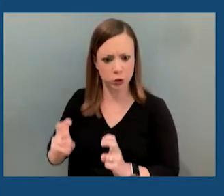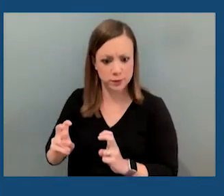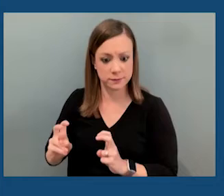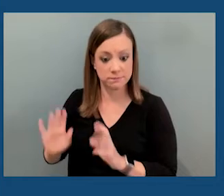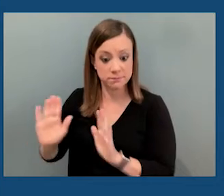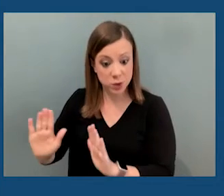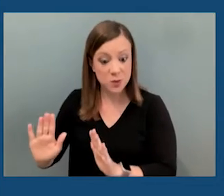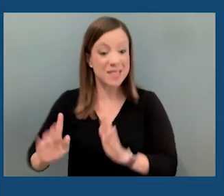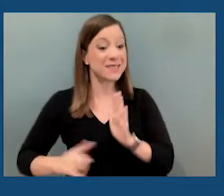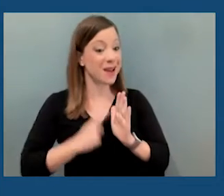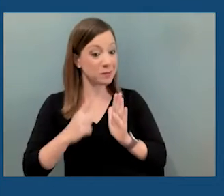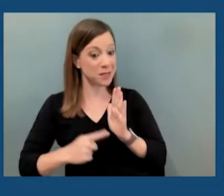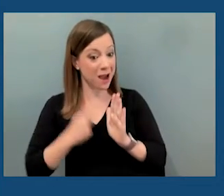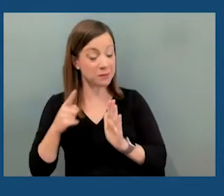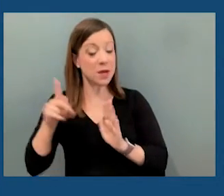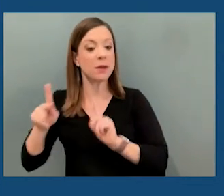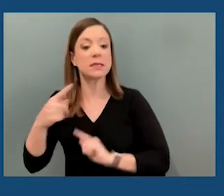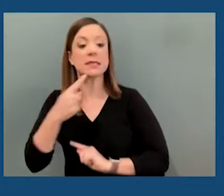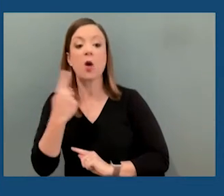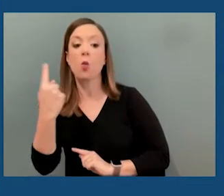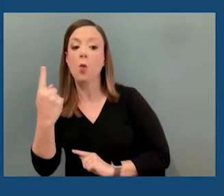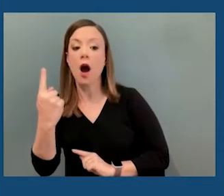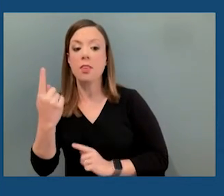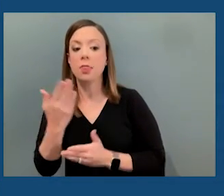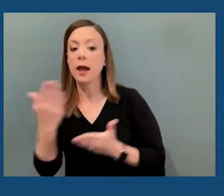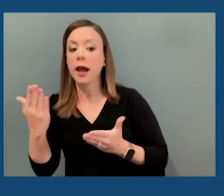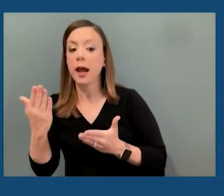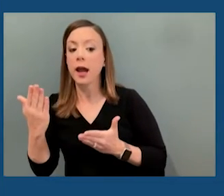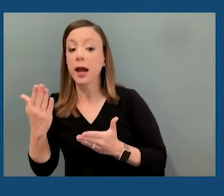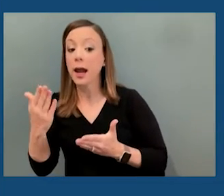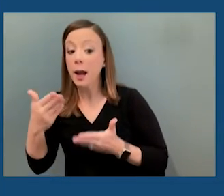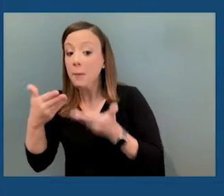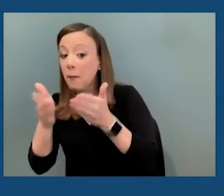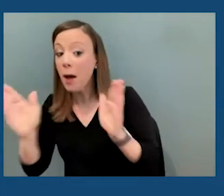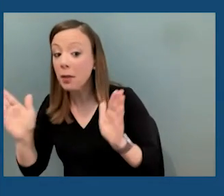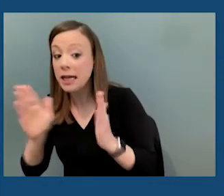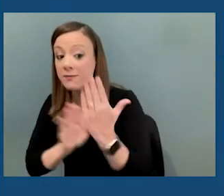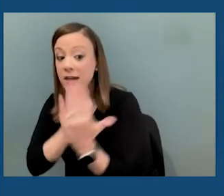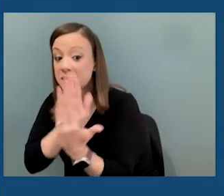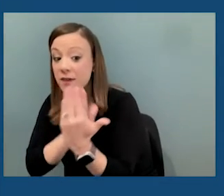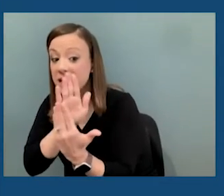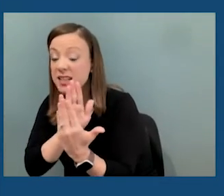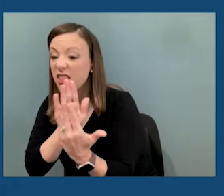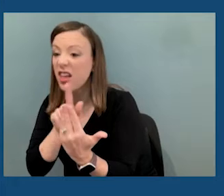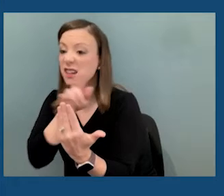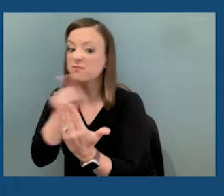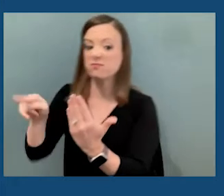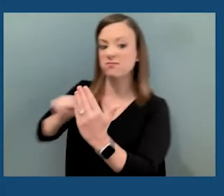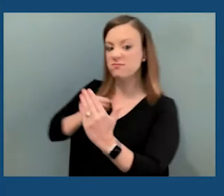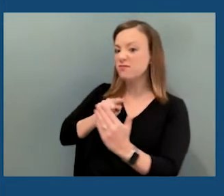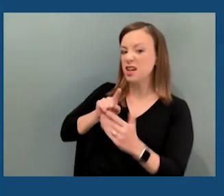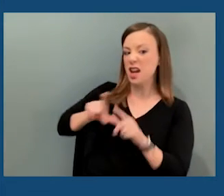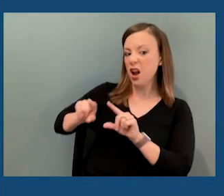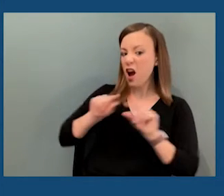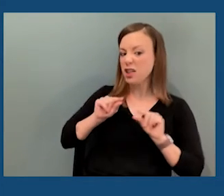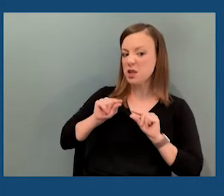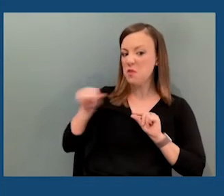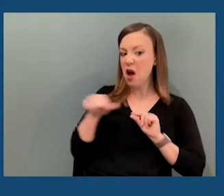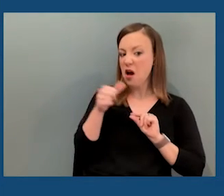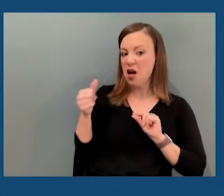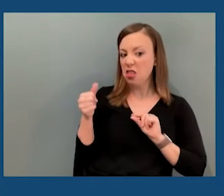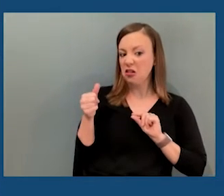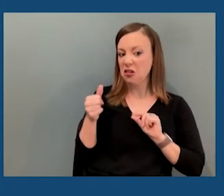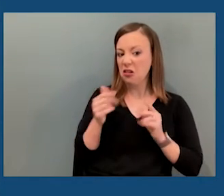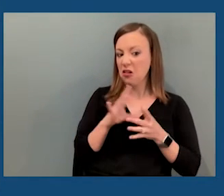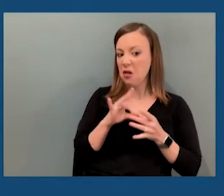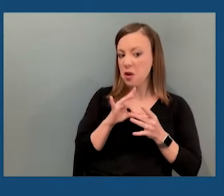you in private. And I'm not one to gossip or yenta, might seem that way, but I want to share two things I recently heard about our